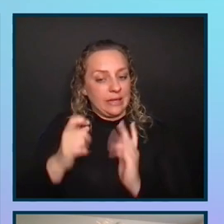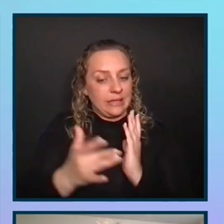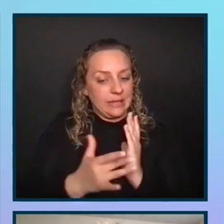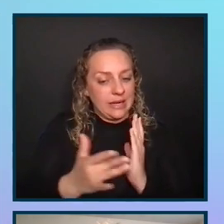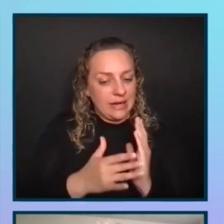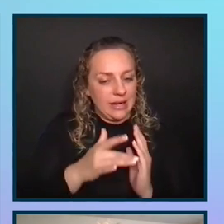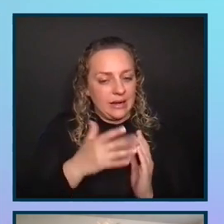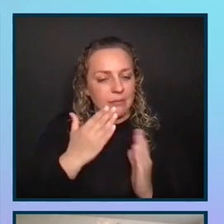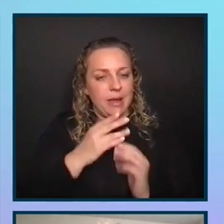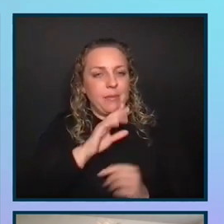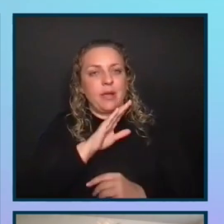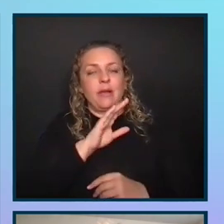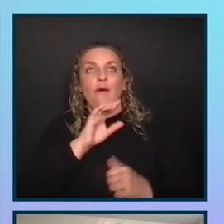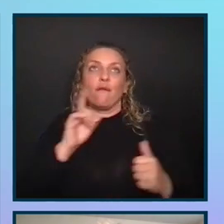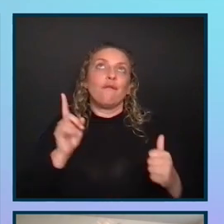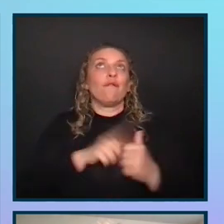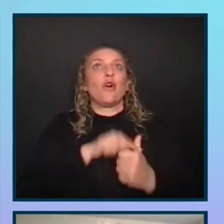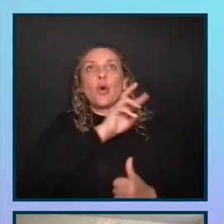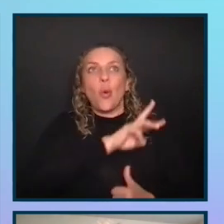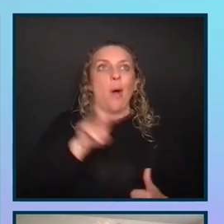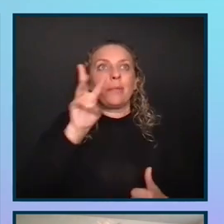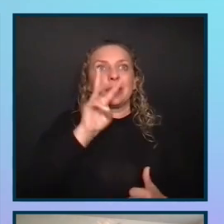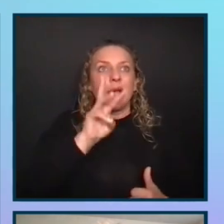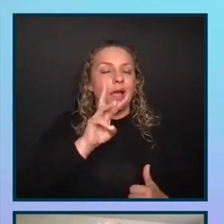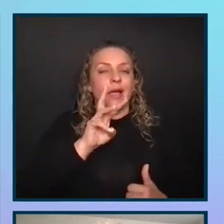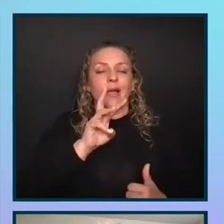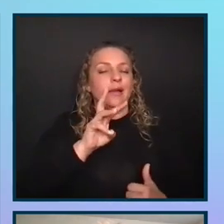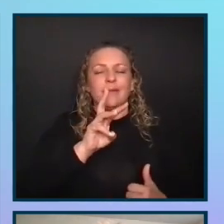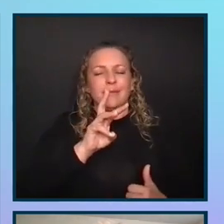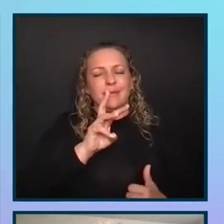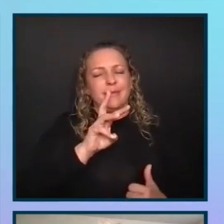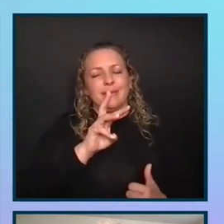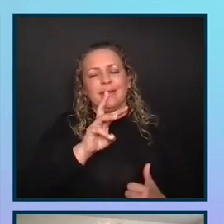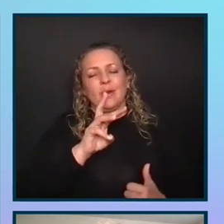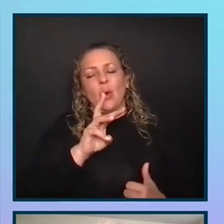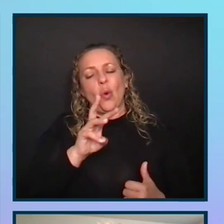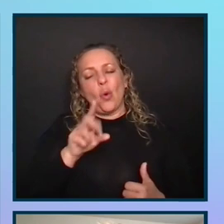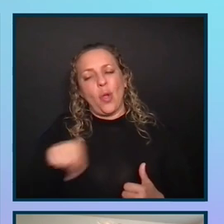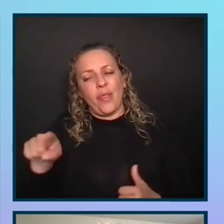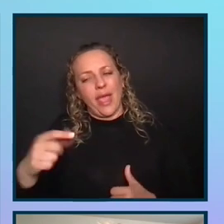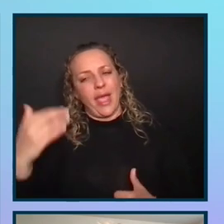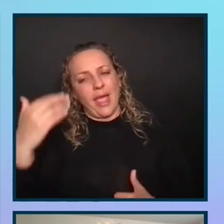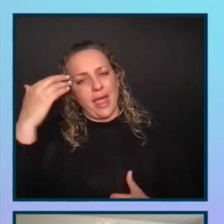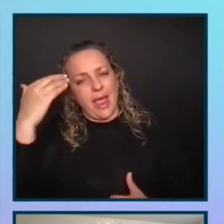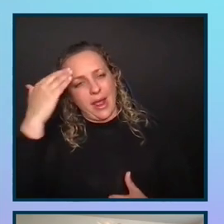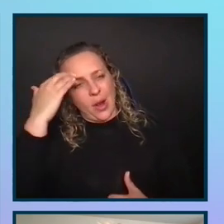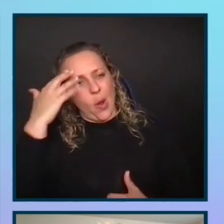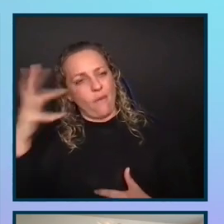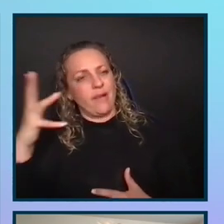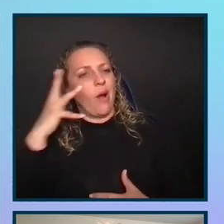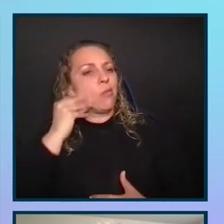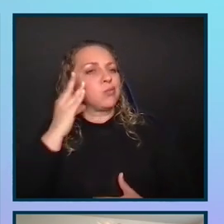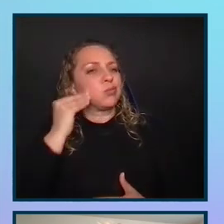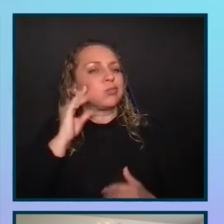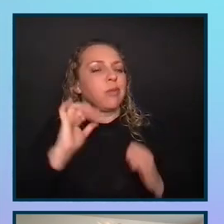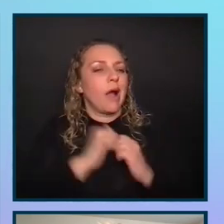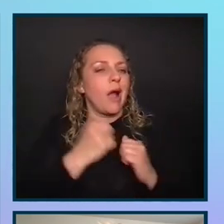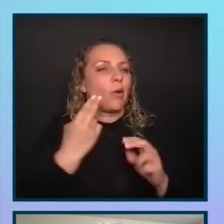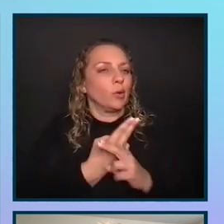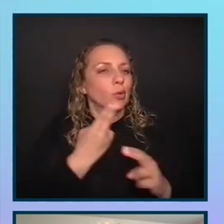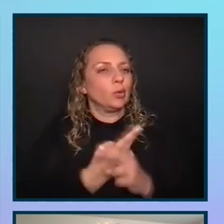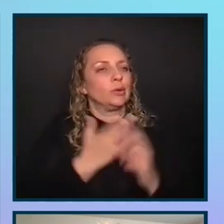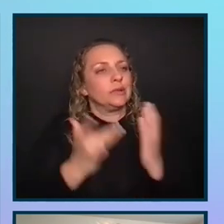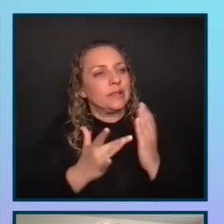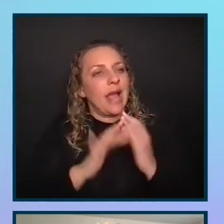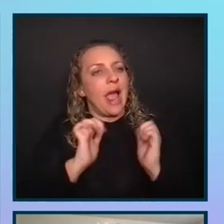is probably not the first website that user has ever used. So the user may already have ways that they prefer to browse, ways they prefer to consume